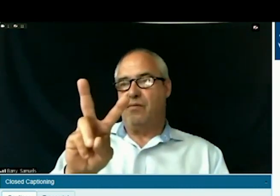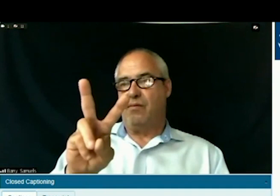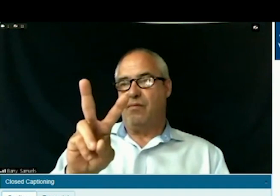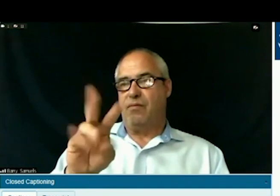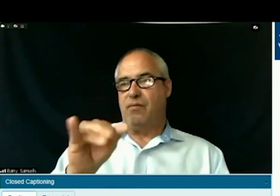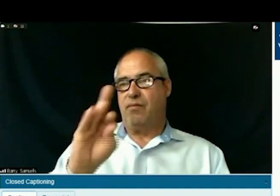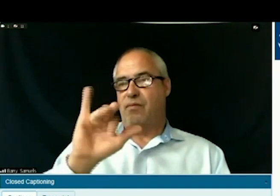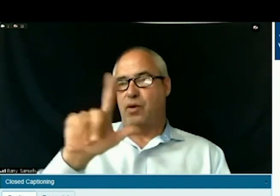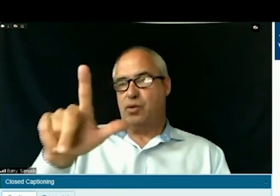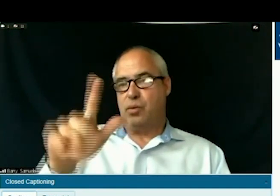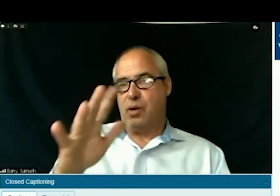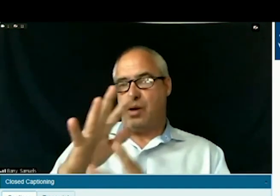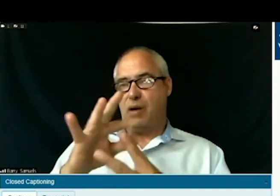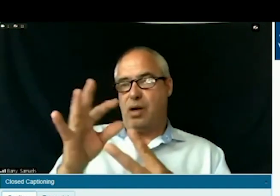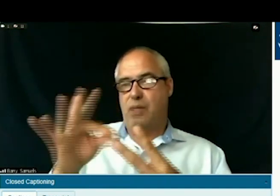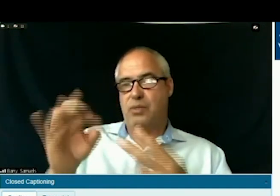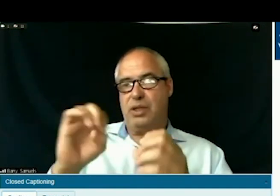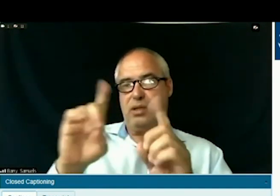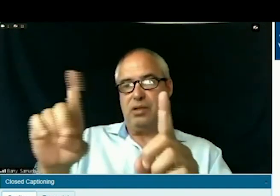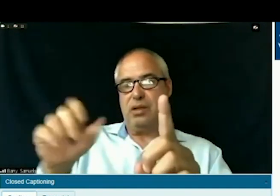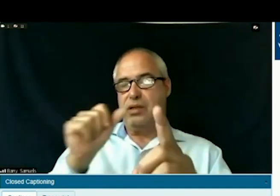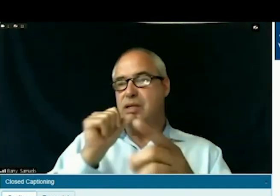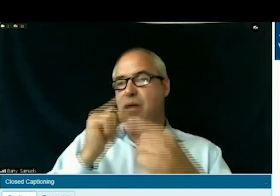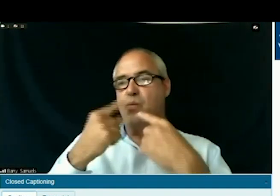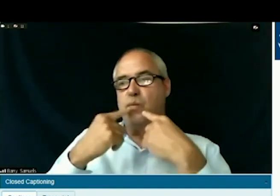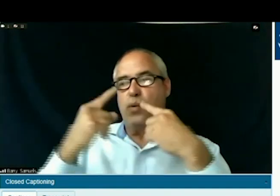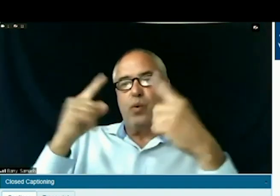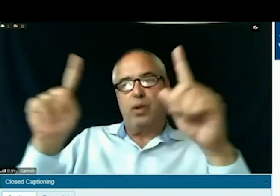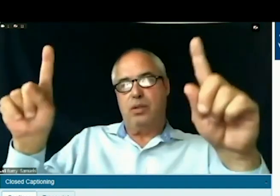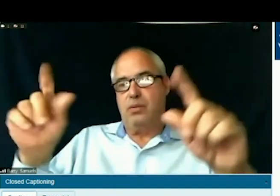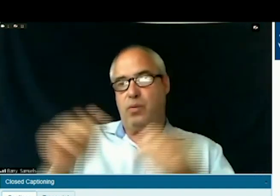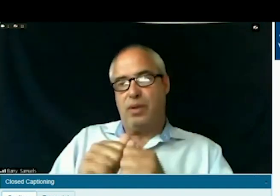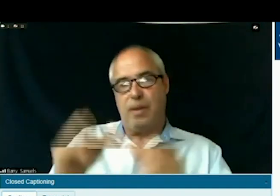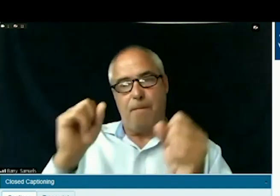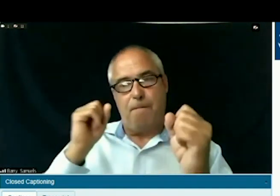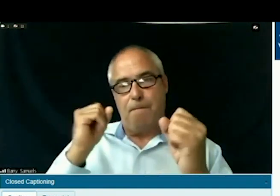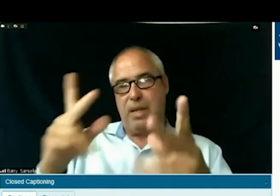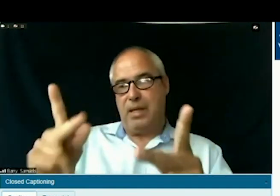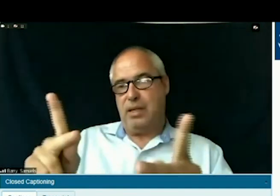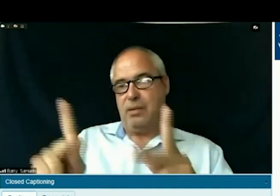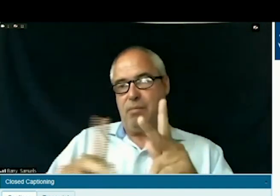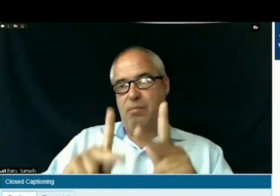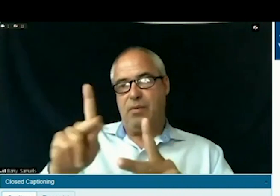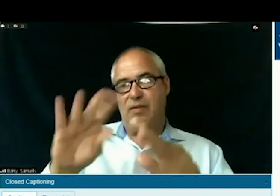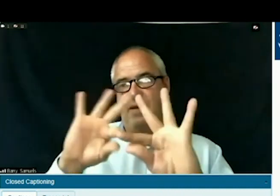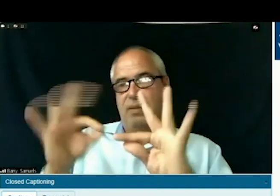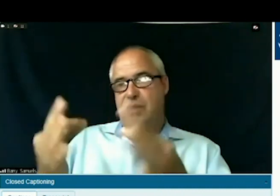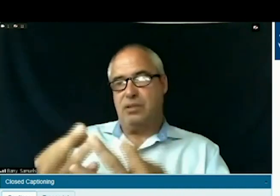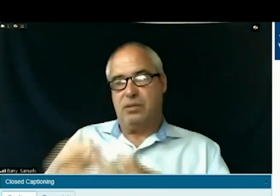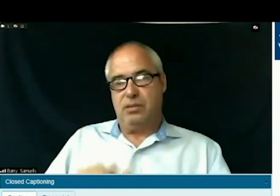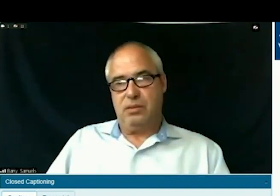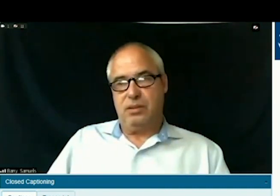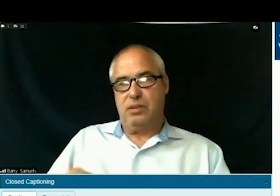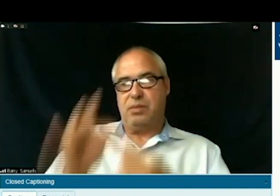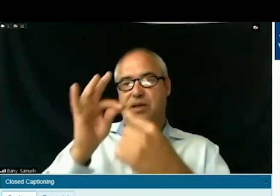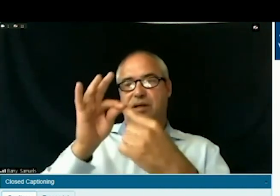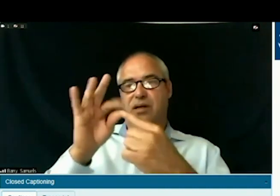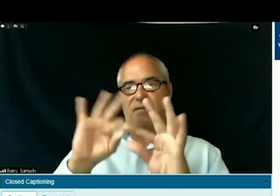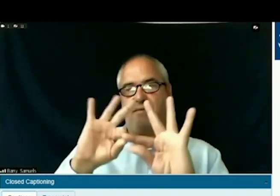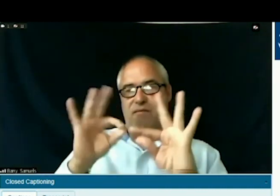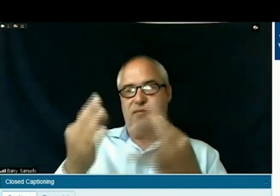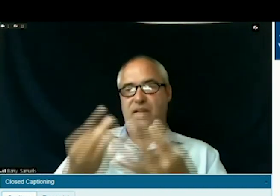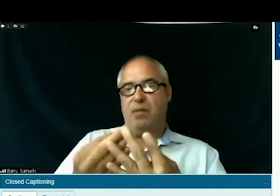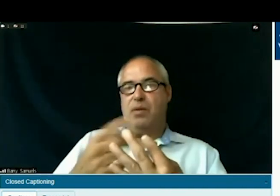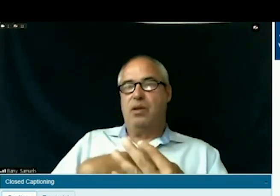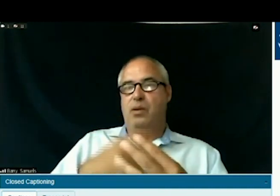options for education did not work very well with many of the families, particularly families who had children with